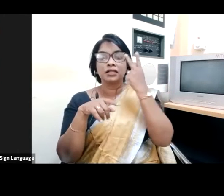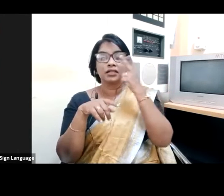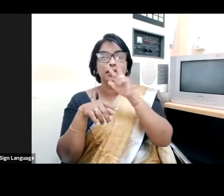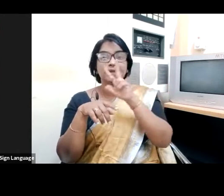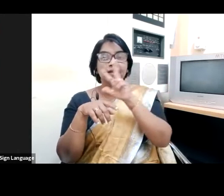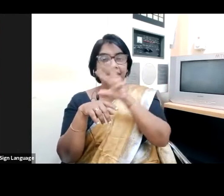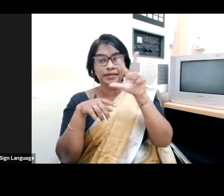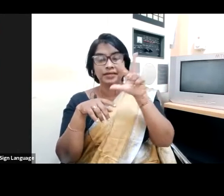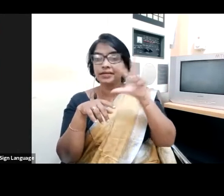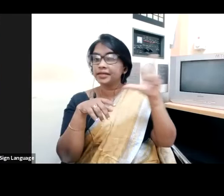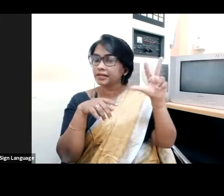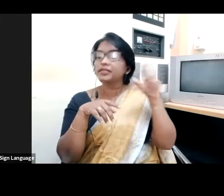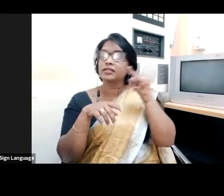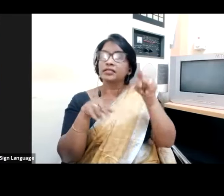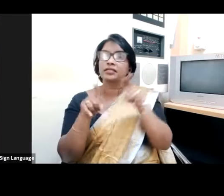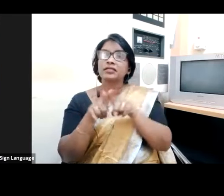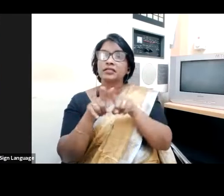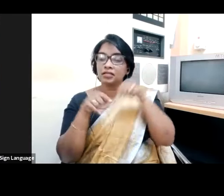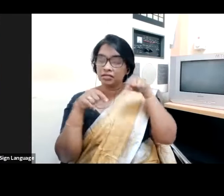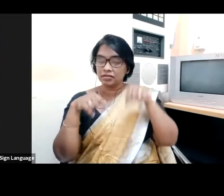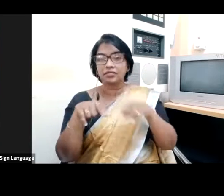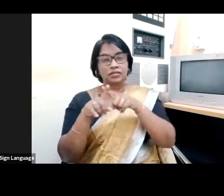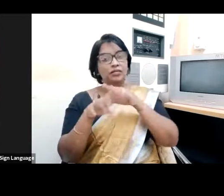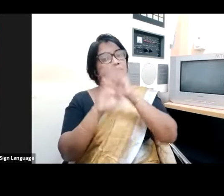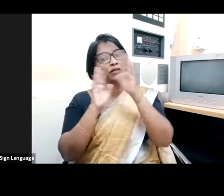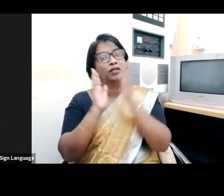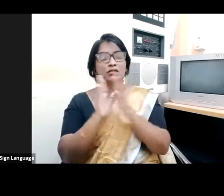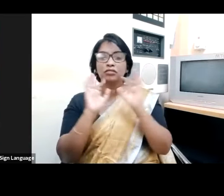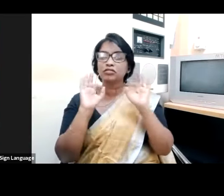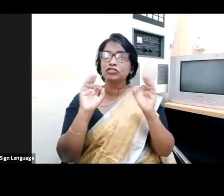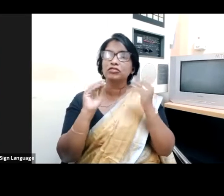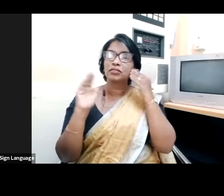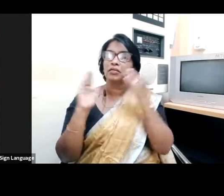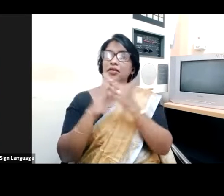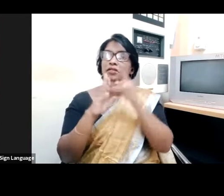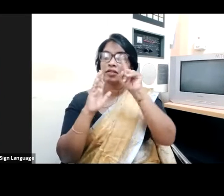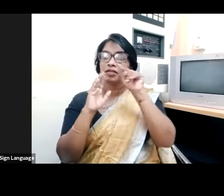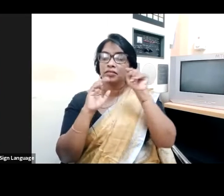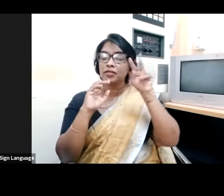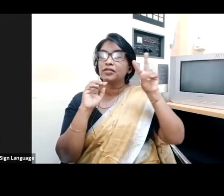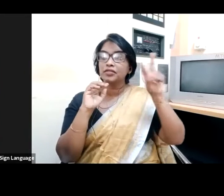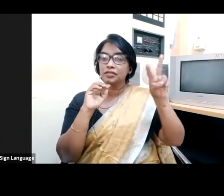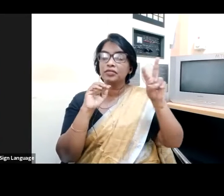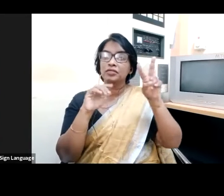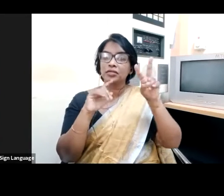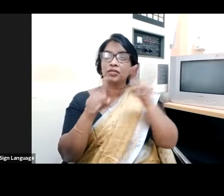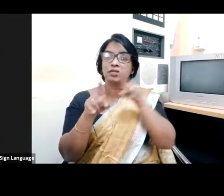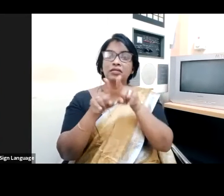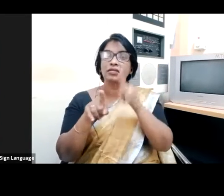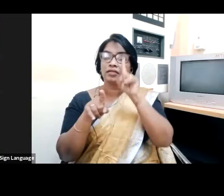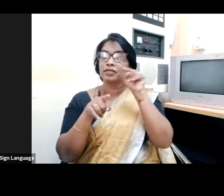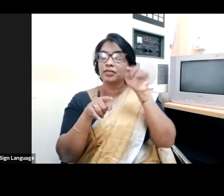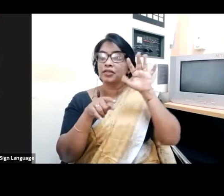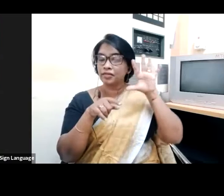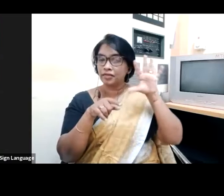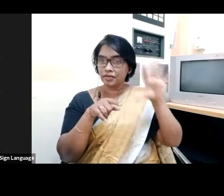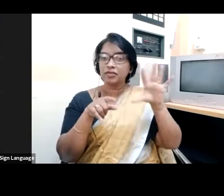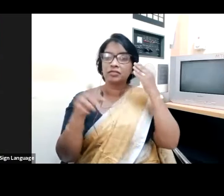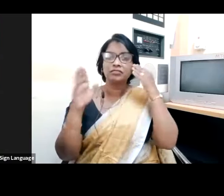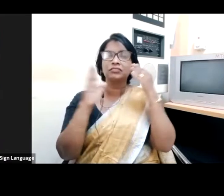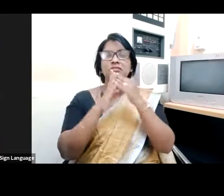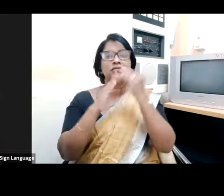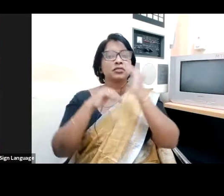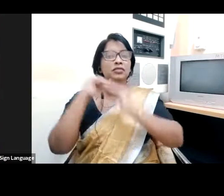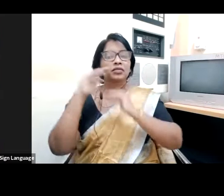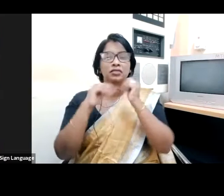at where we are today, we are already nearly at 1.2 degrees centigrade. And 1.5 degrees centigrade is not far